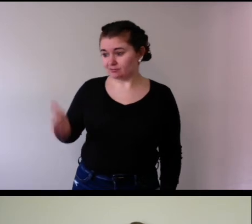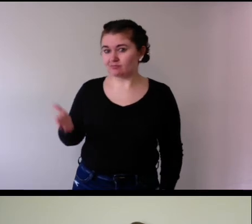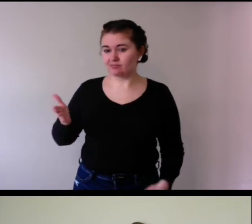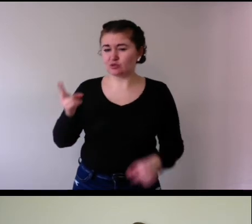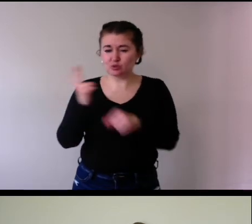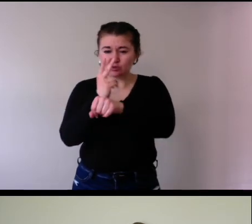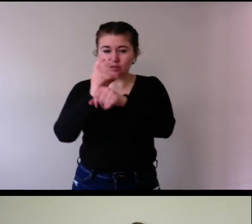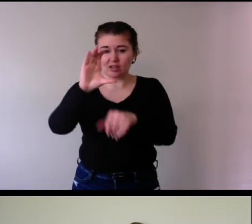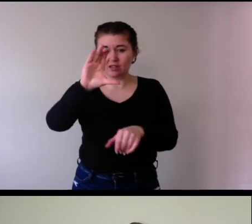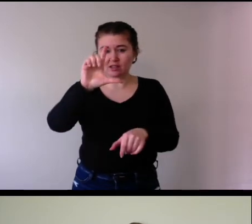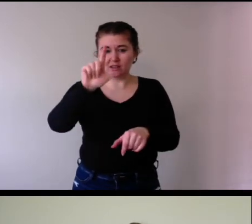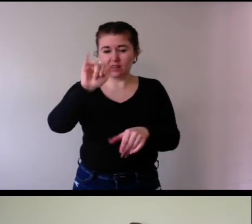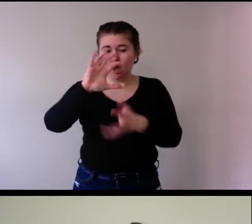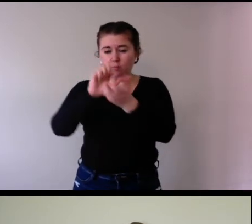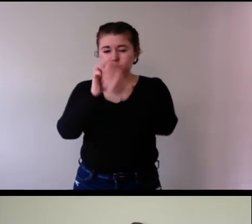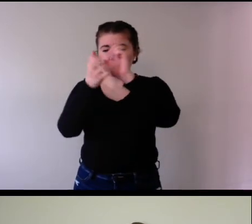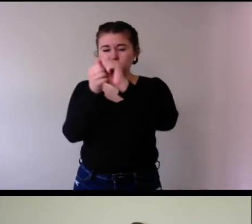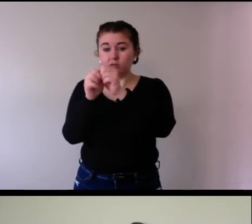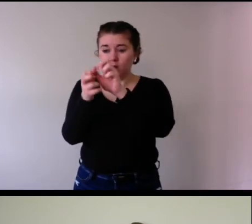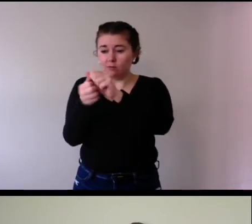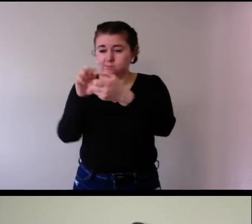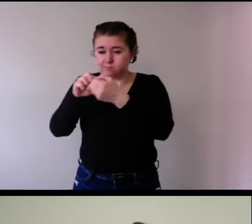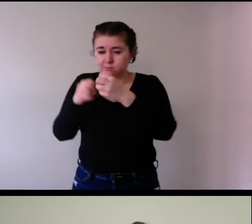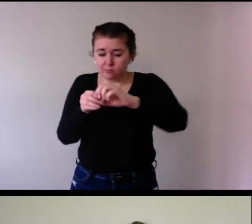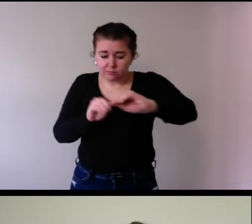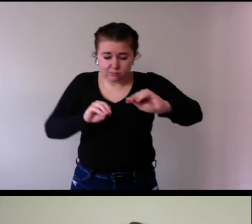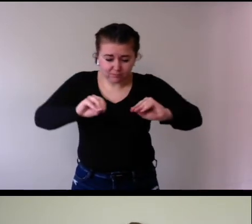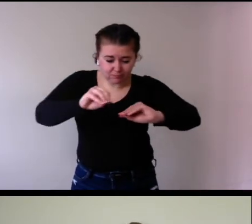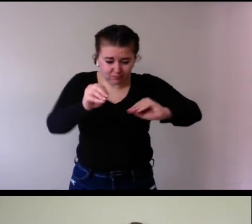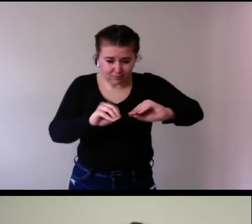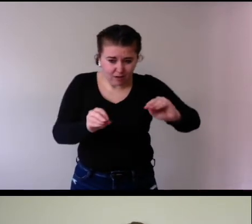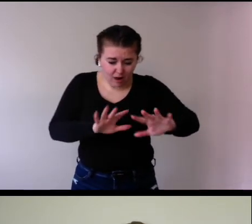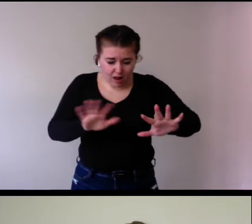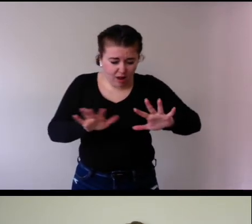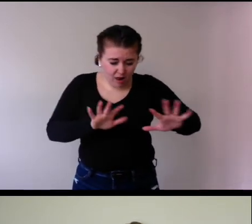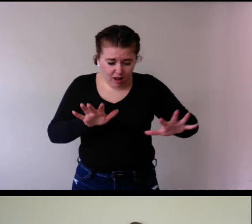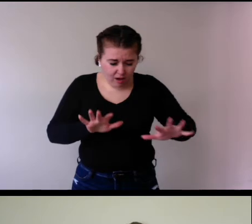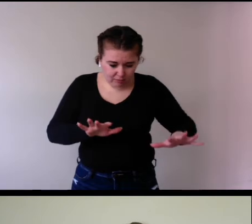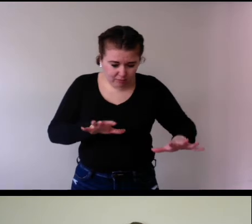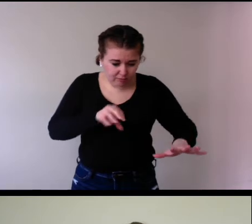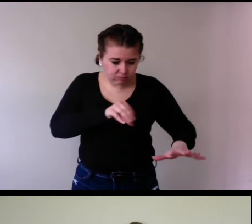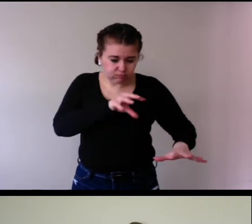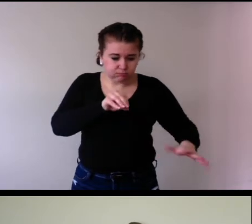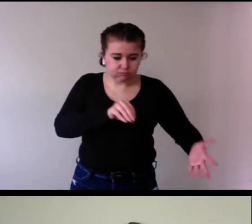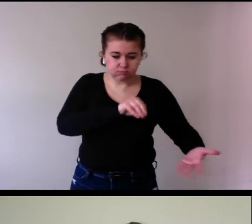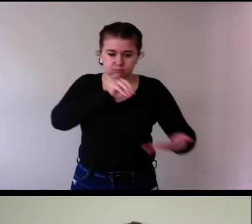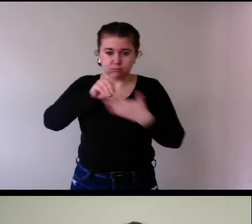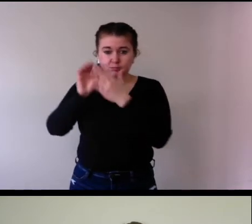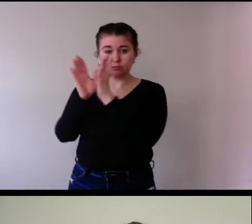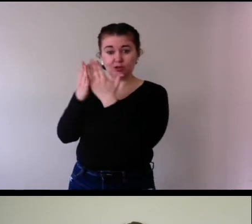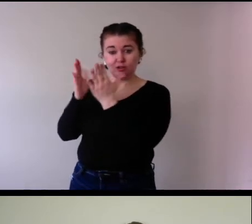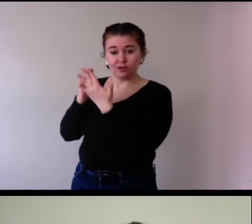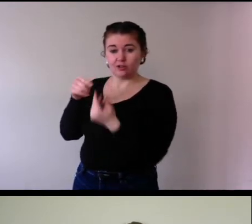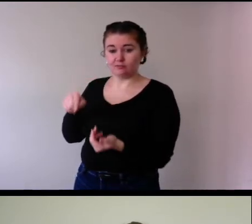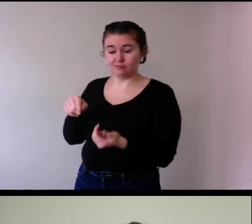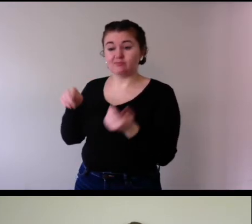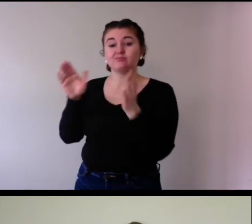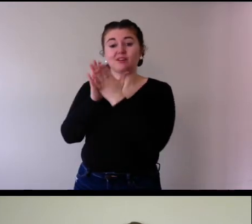make pictures in her books. And she's made this book called Picture the Sky.